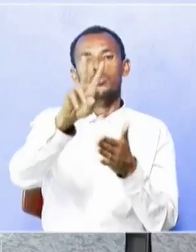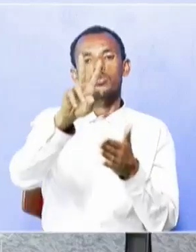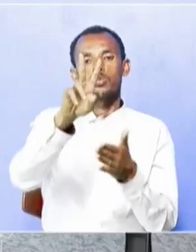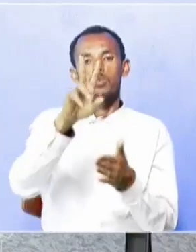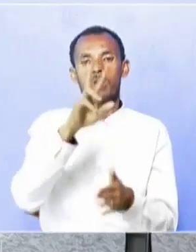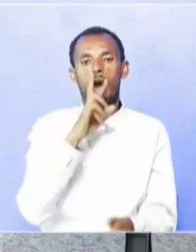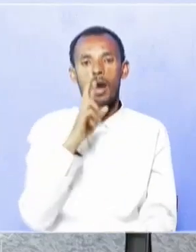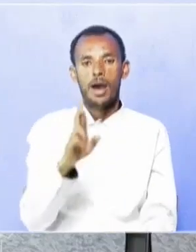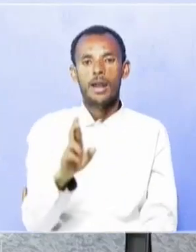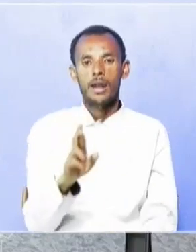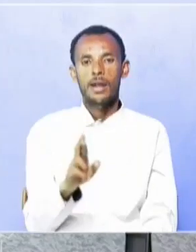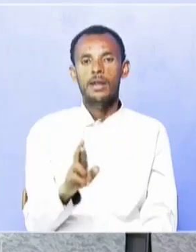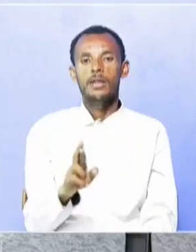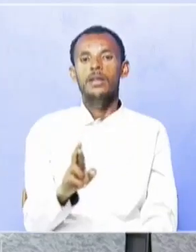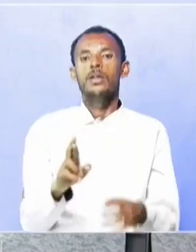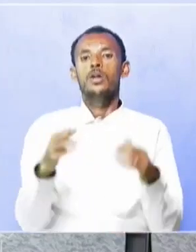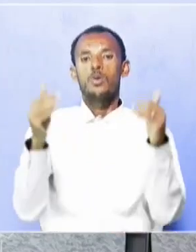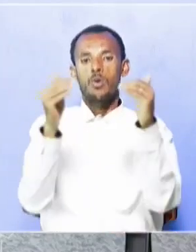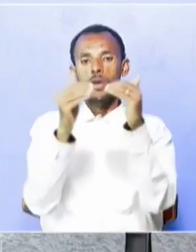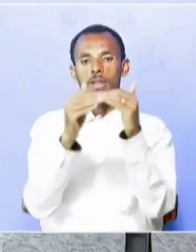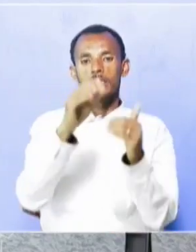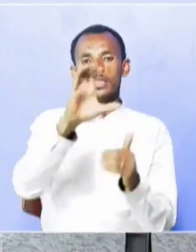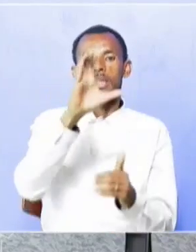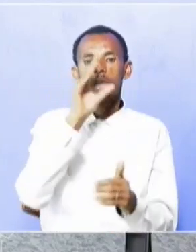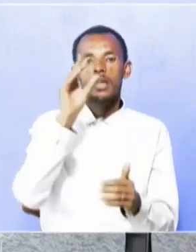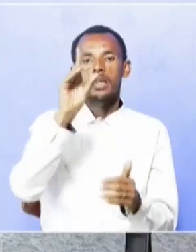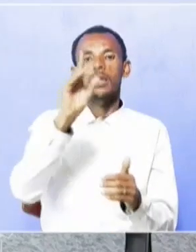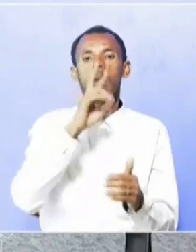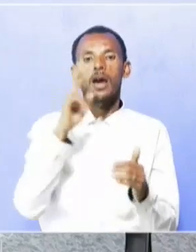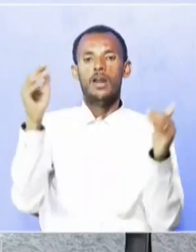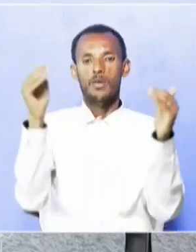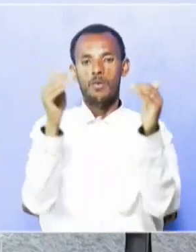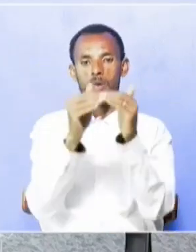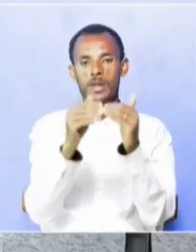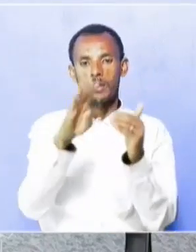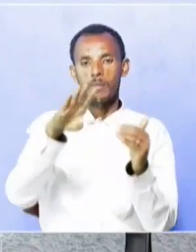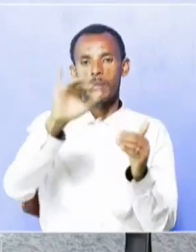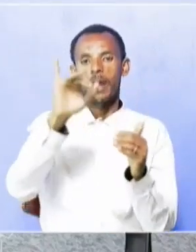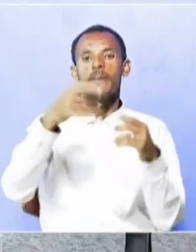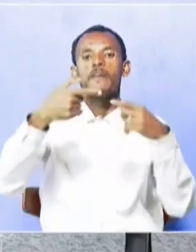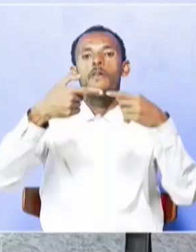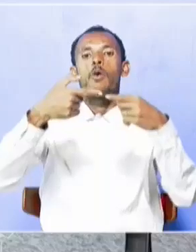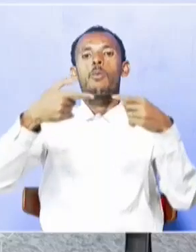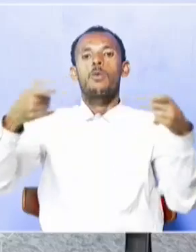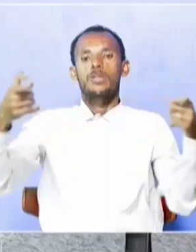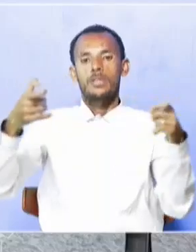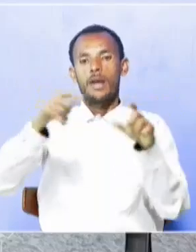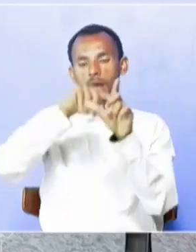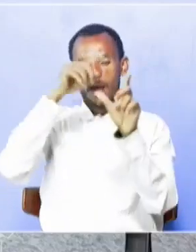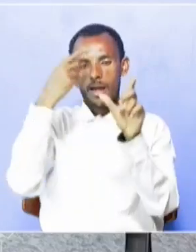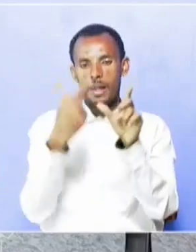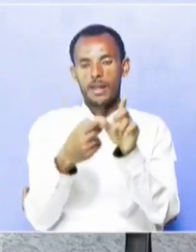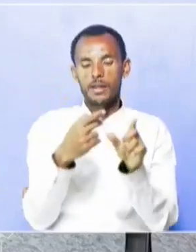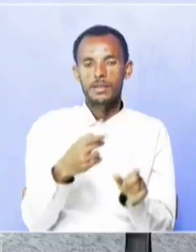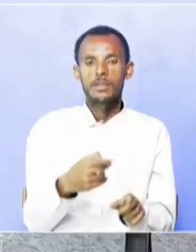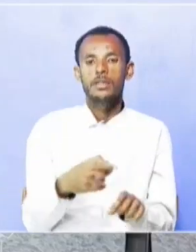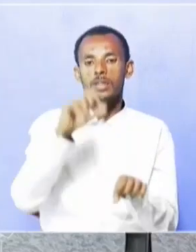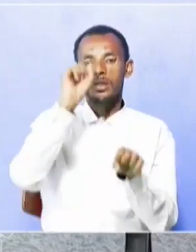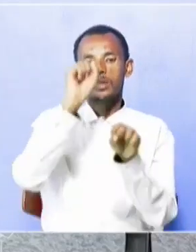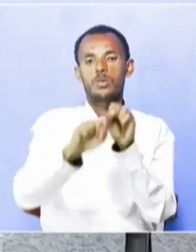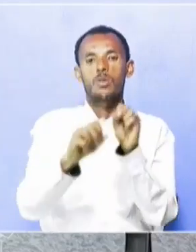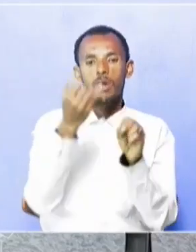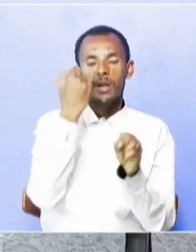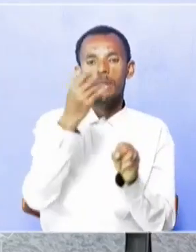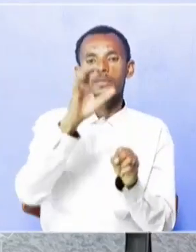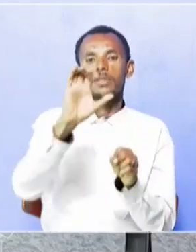are congruent. C and D are congruent by vertically opposite angles. So if